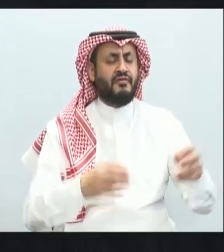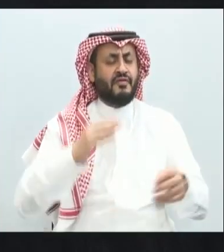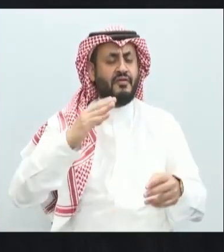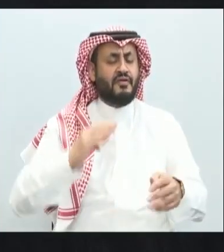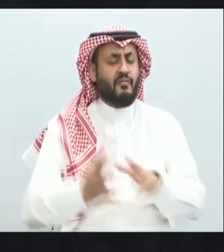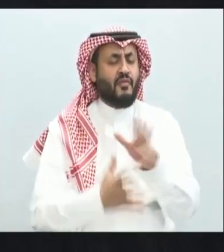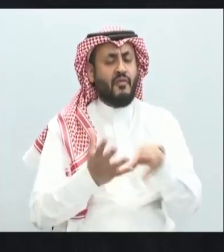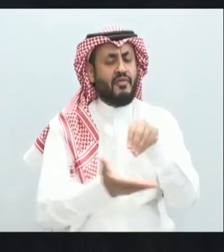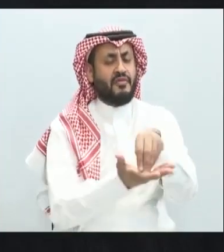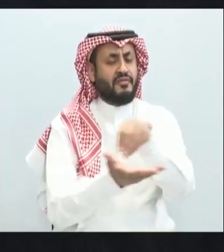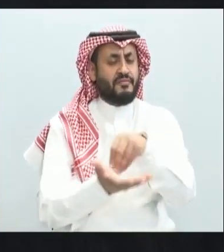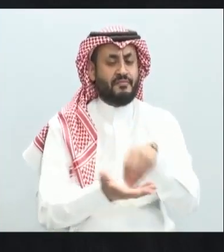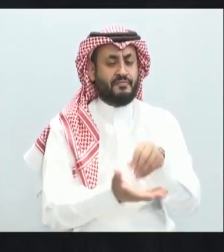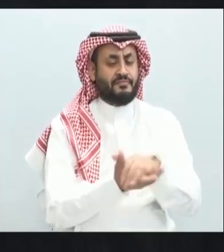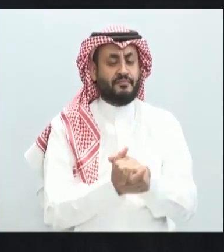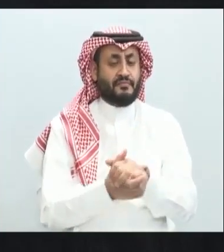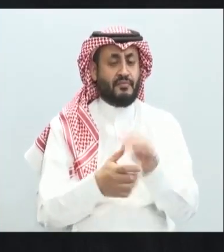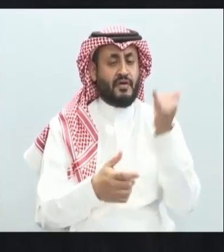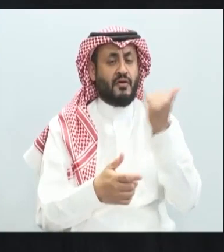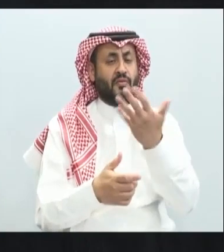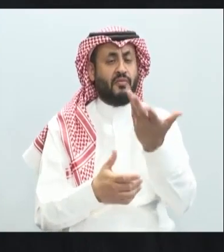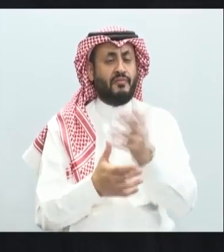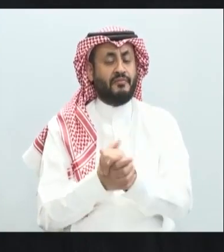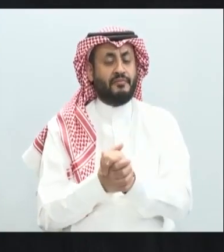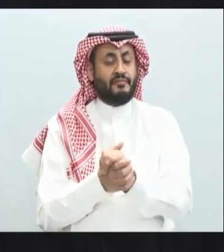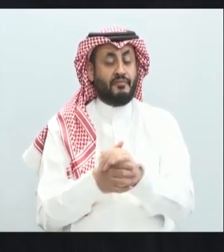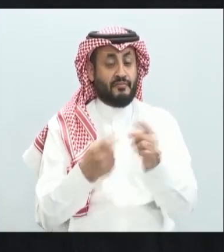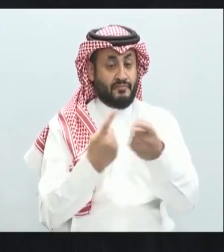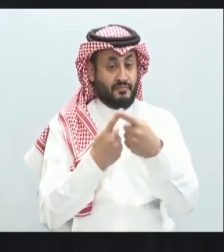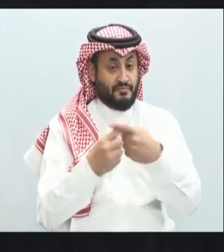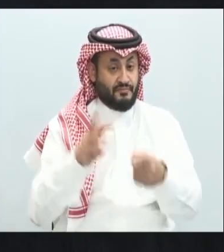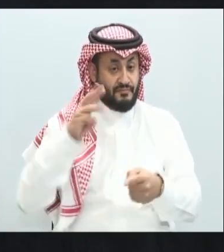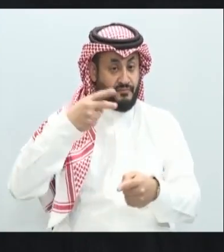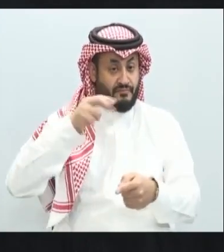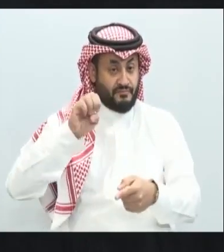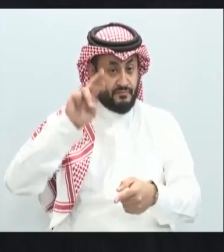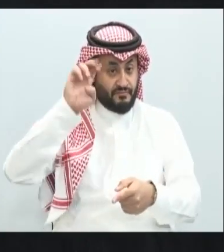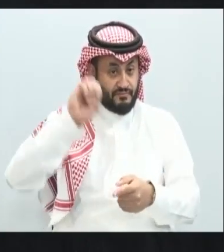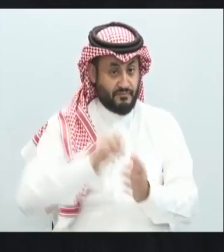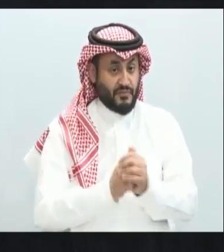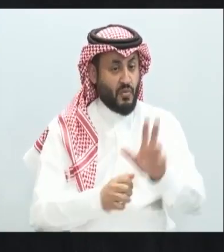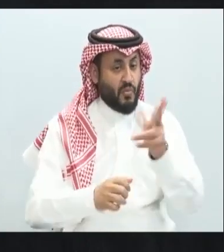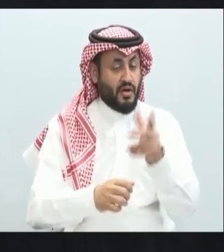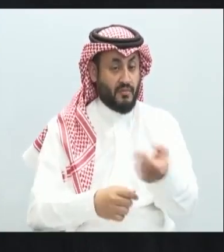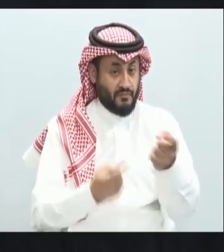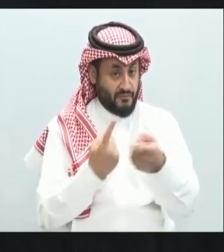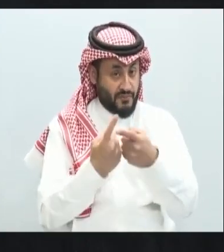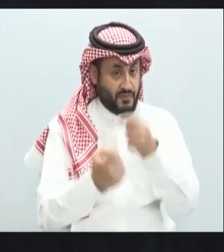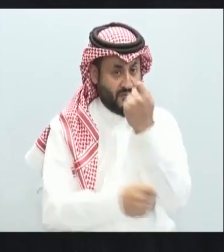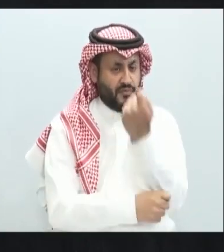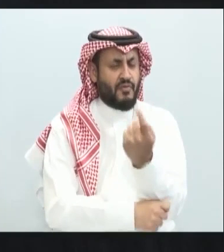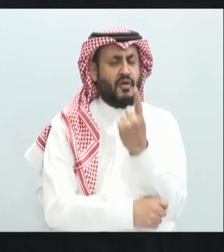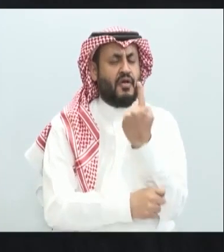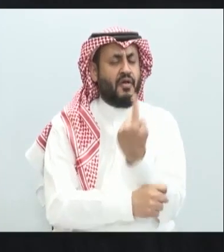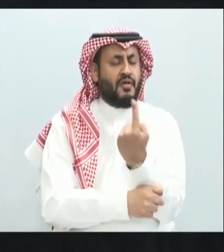these places. So what is important here that when you start your question, excuse me, where is the